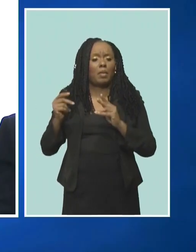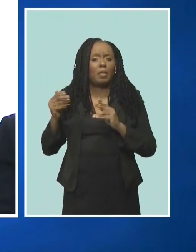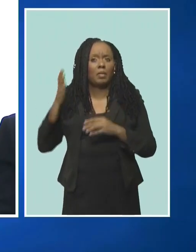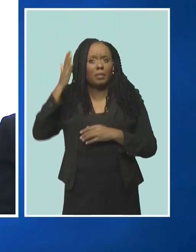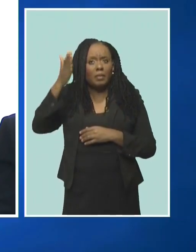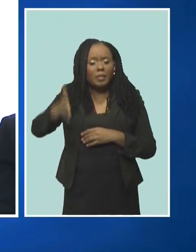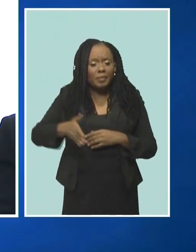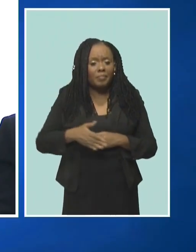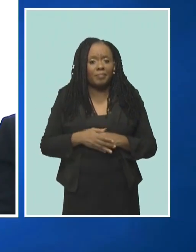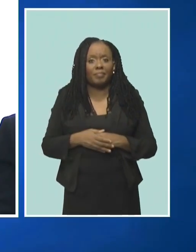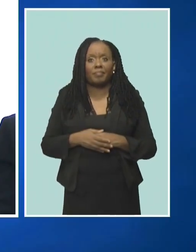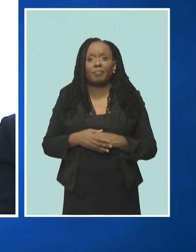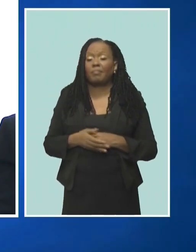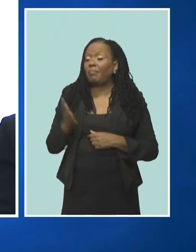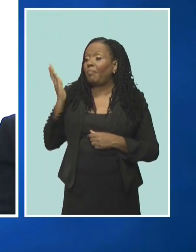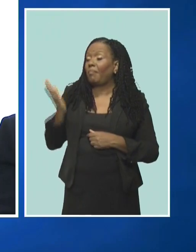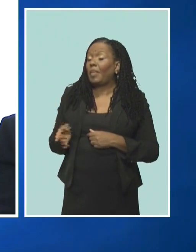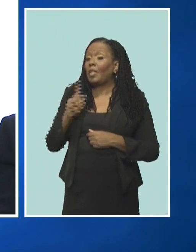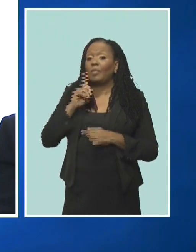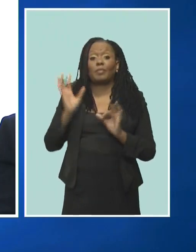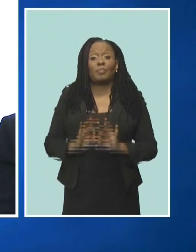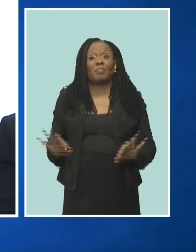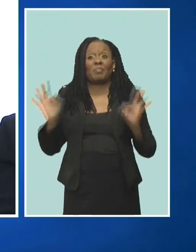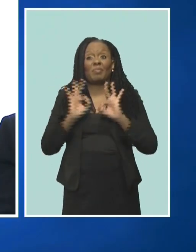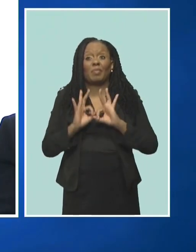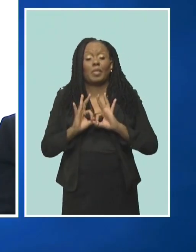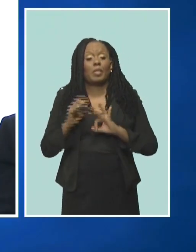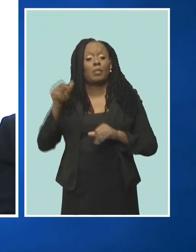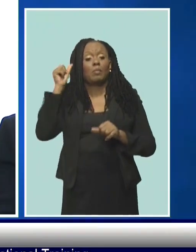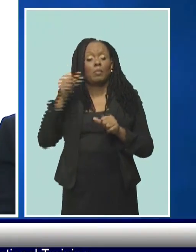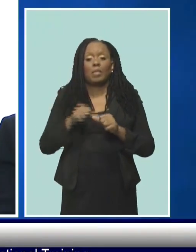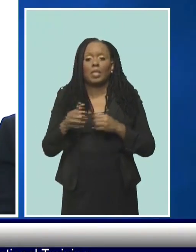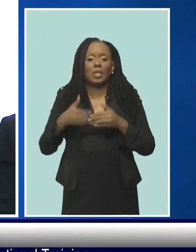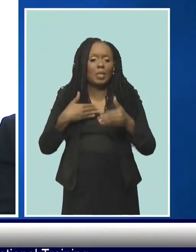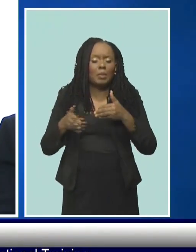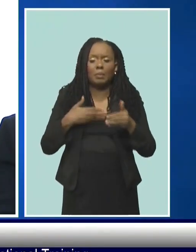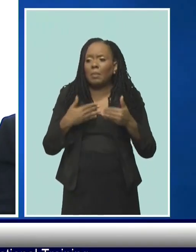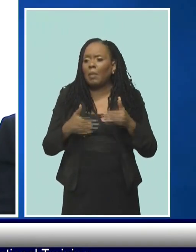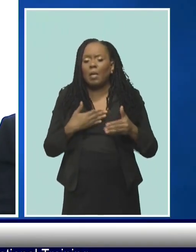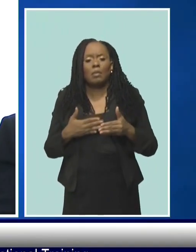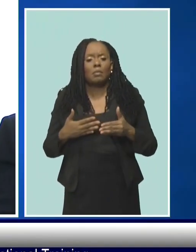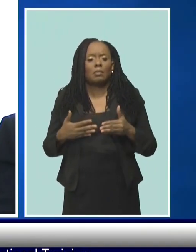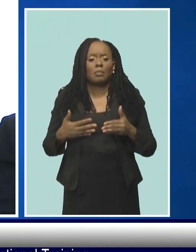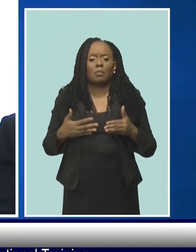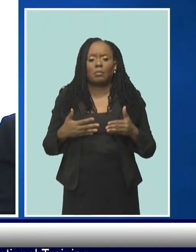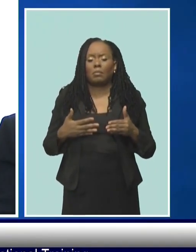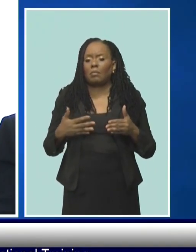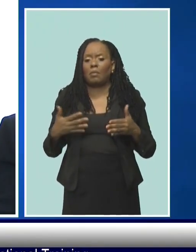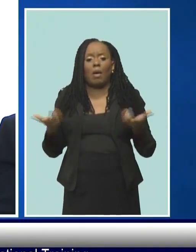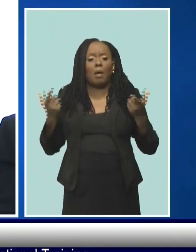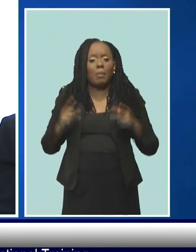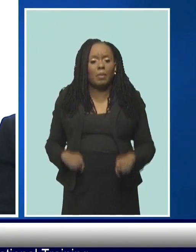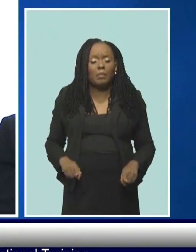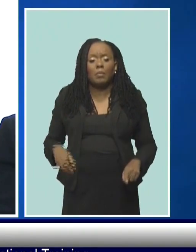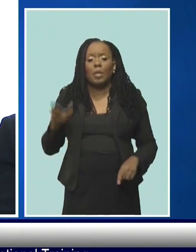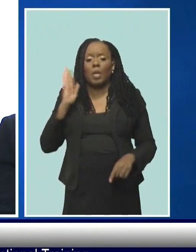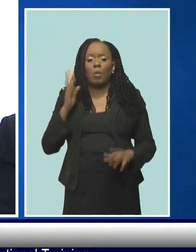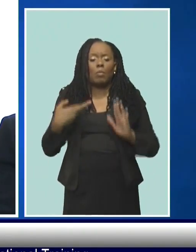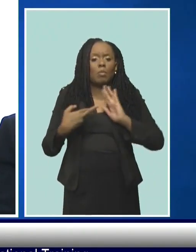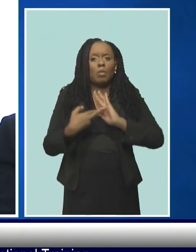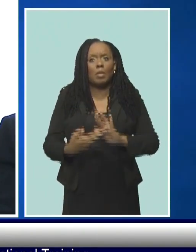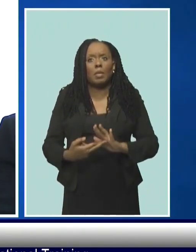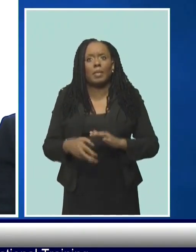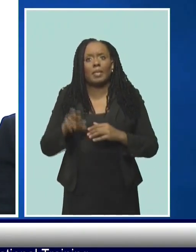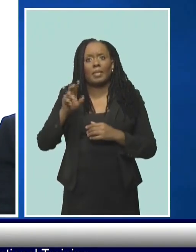is important that we're mindful that regardless of the competition's outcome, you're representing not only the TFET